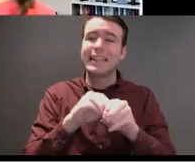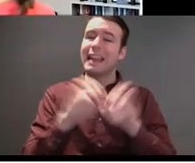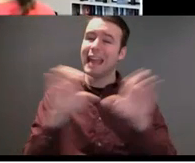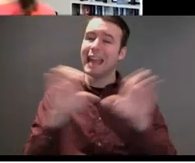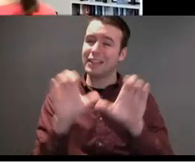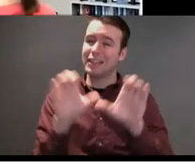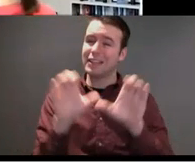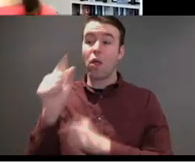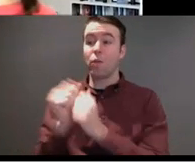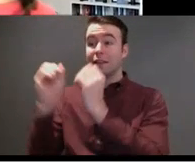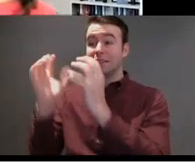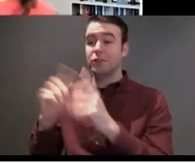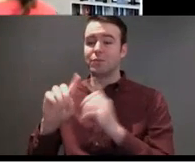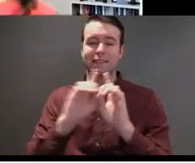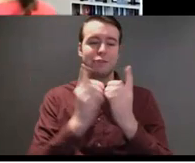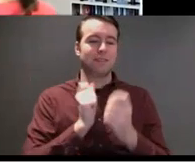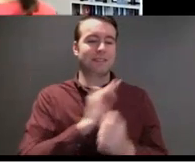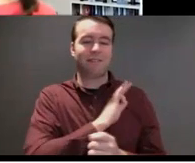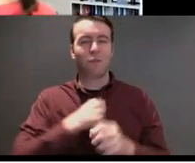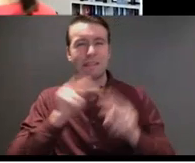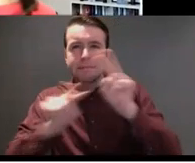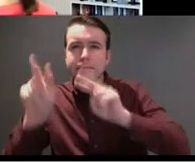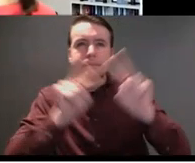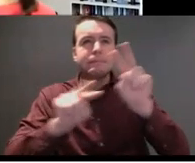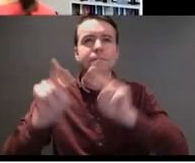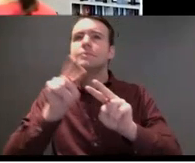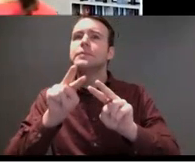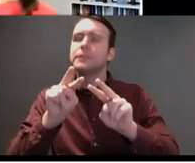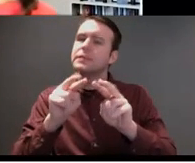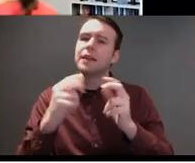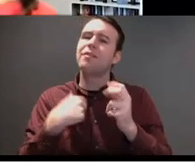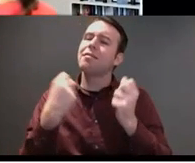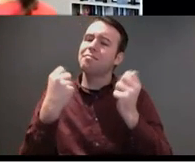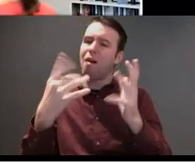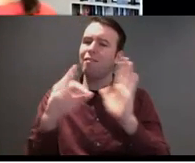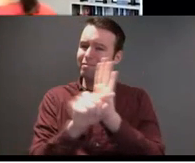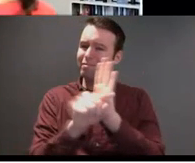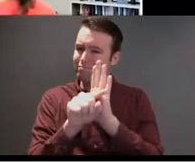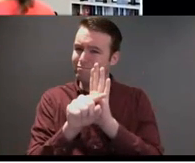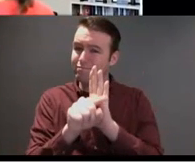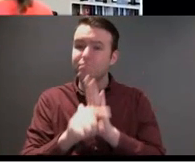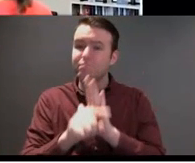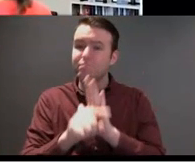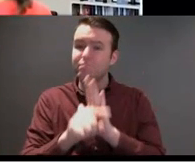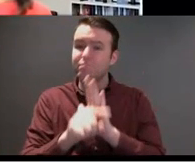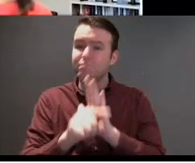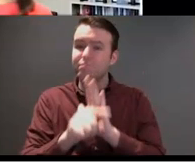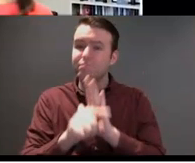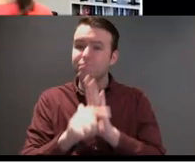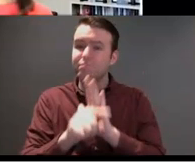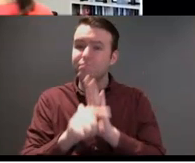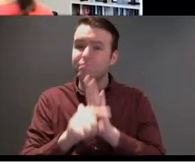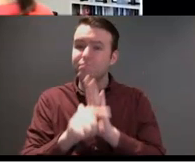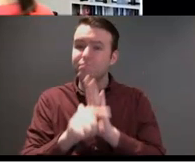teachers, but also by district staff. And there were significant drawbacks. So those drawbacks included little